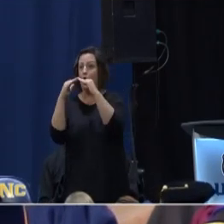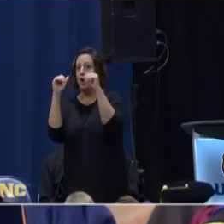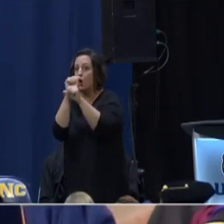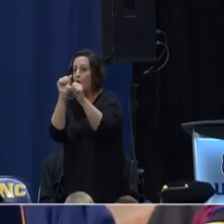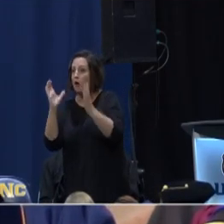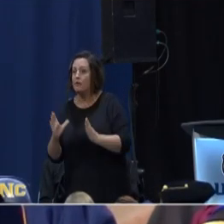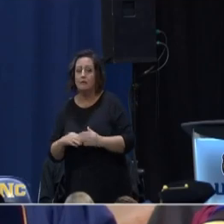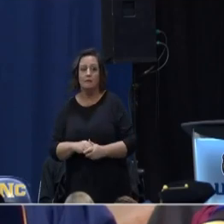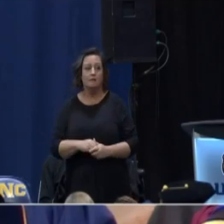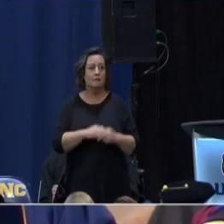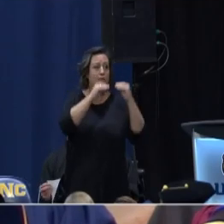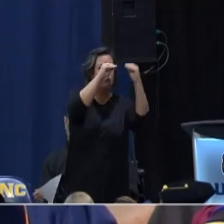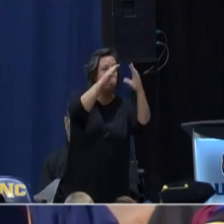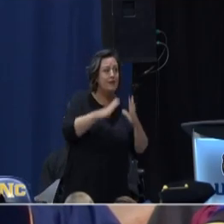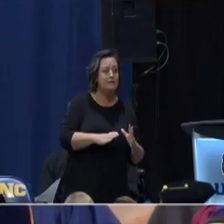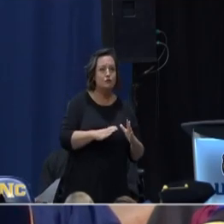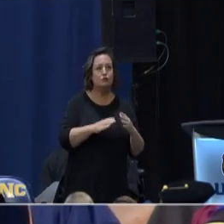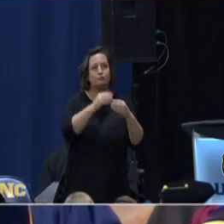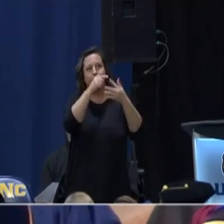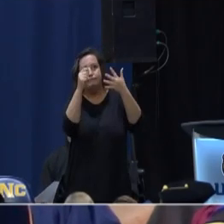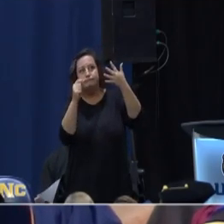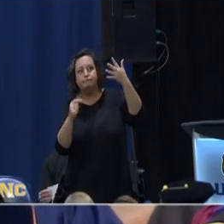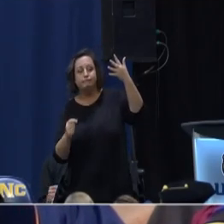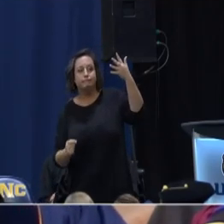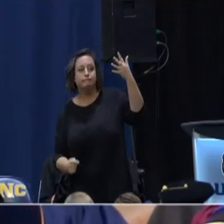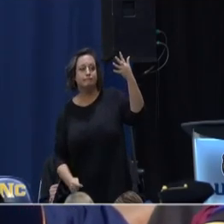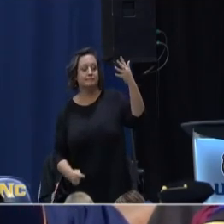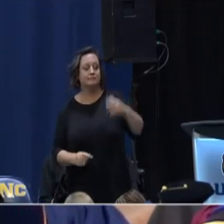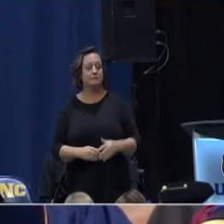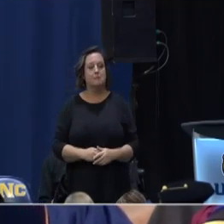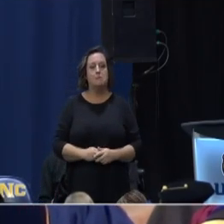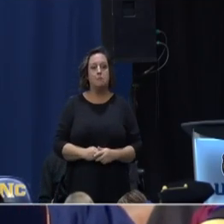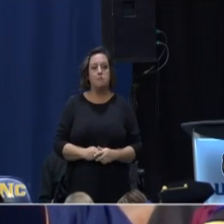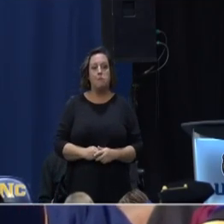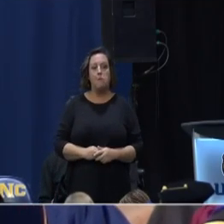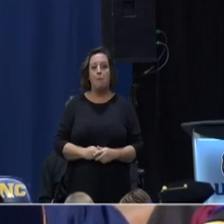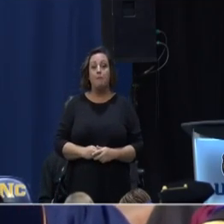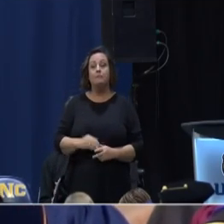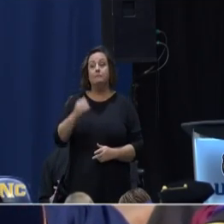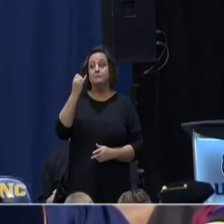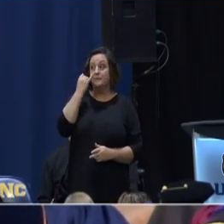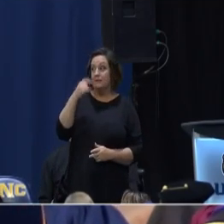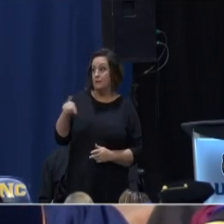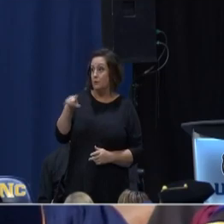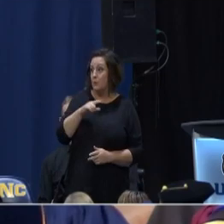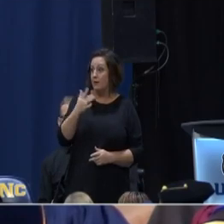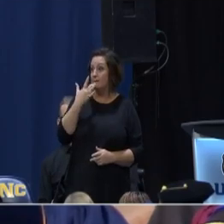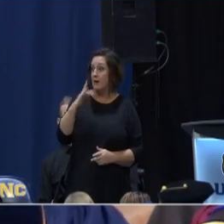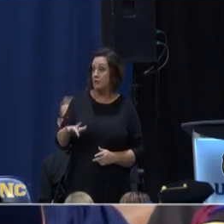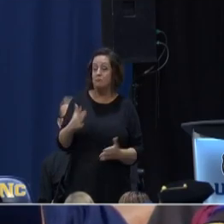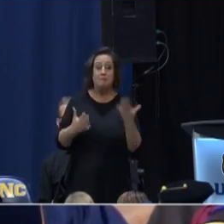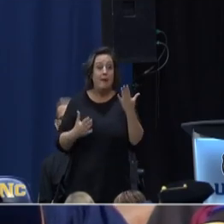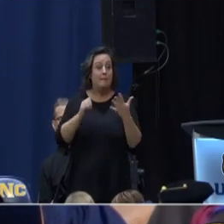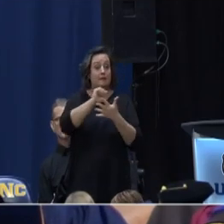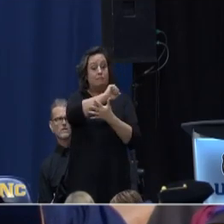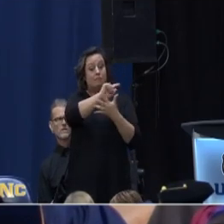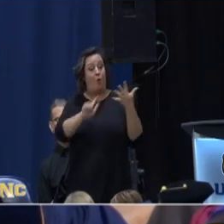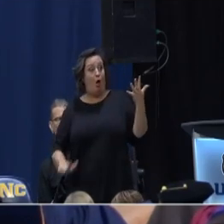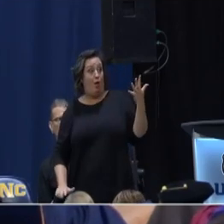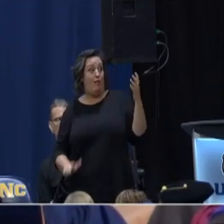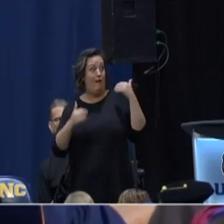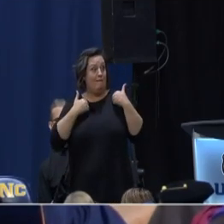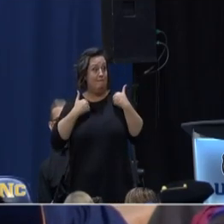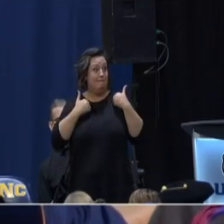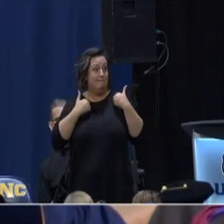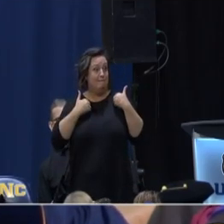professor, and the list goes on. If fortunate enough, it may be all of the above.